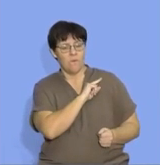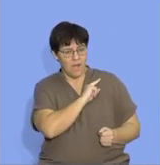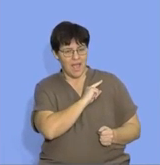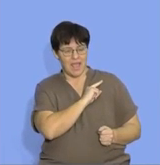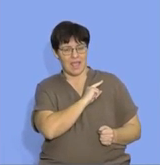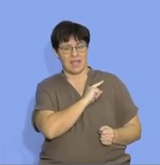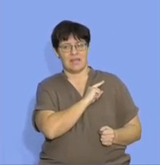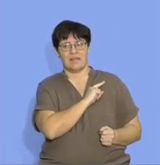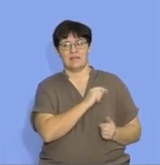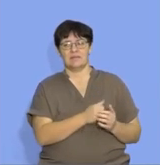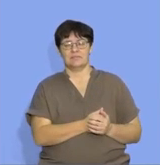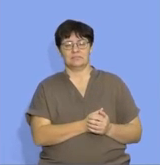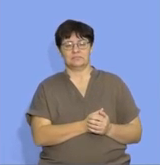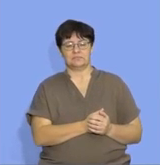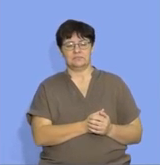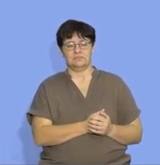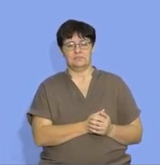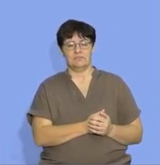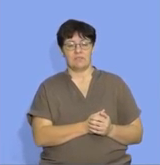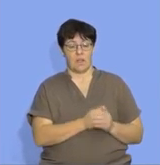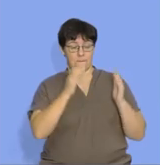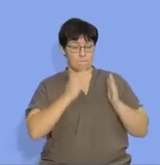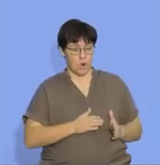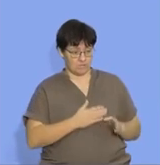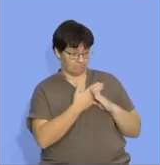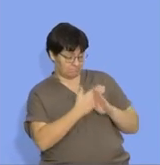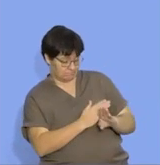increase, right, our antibodies,